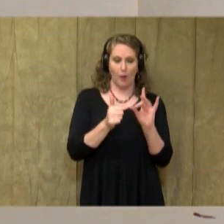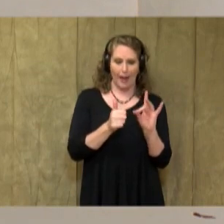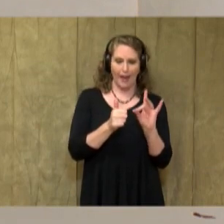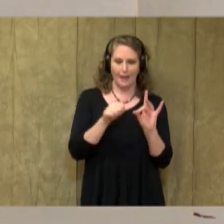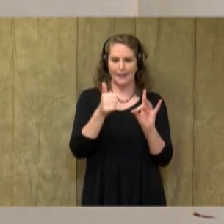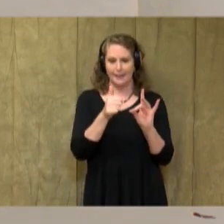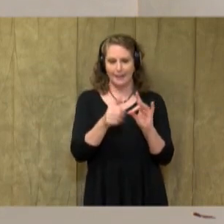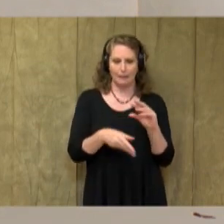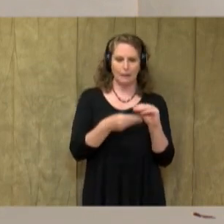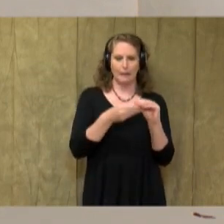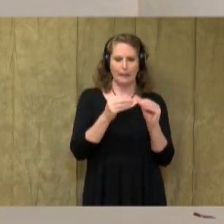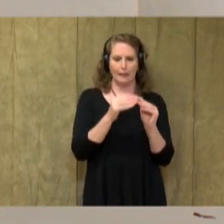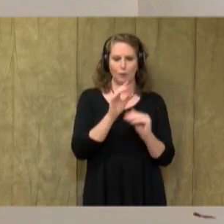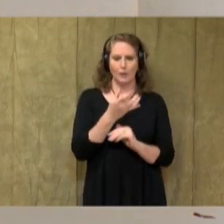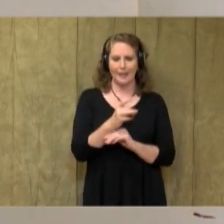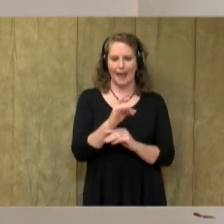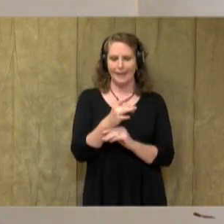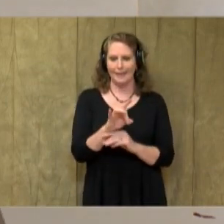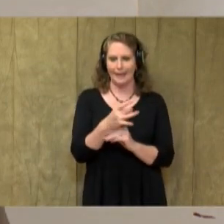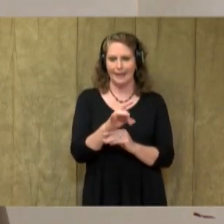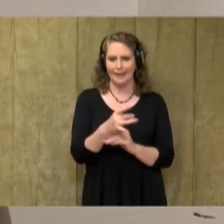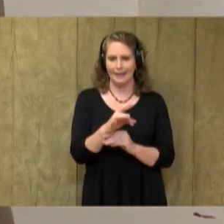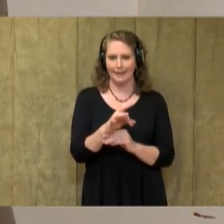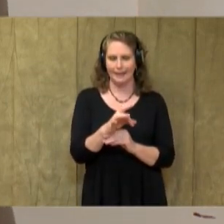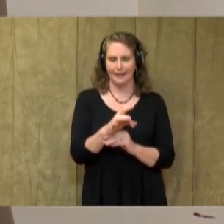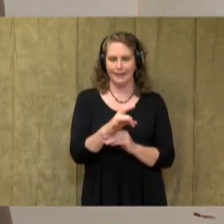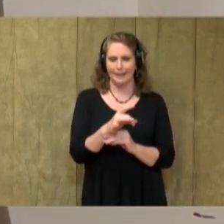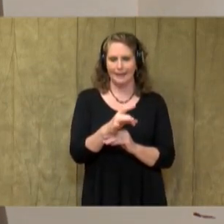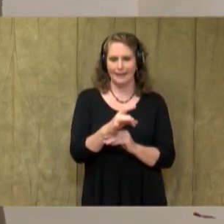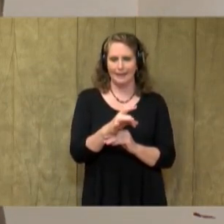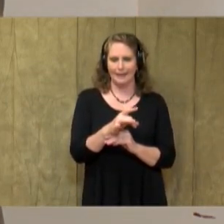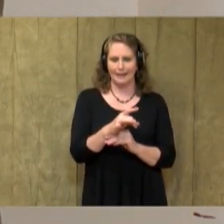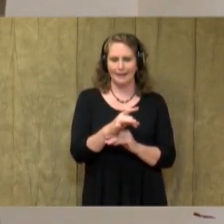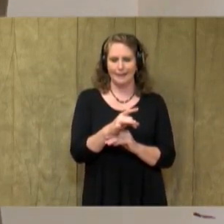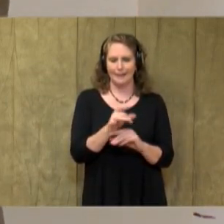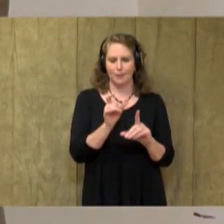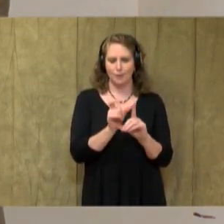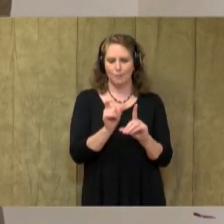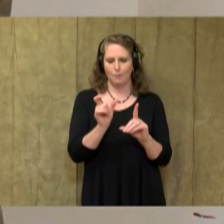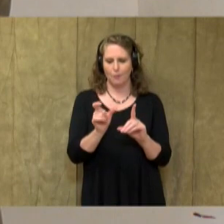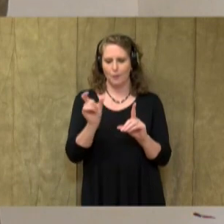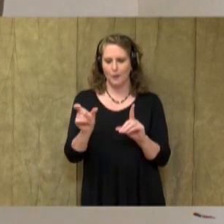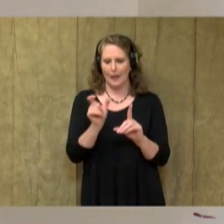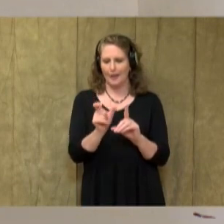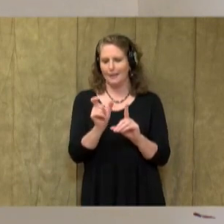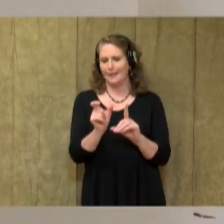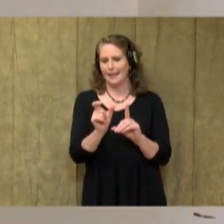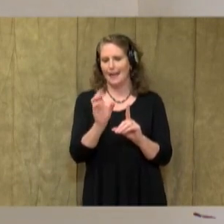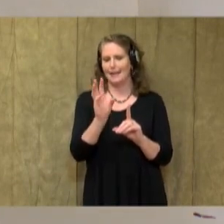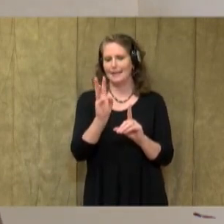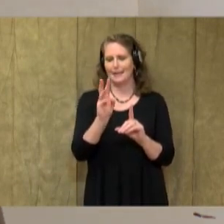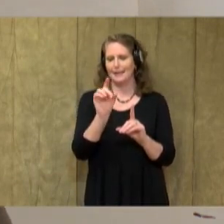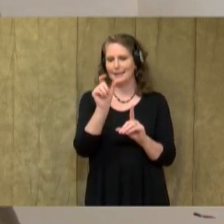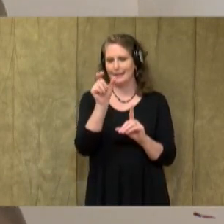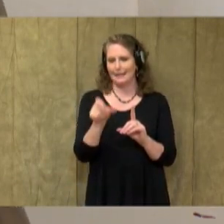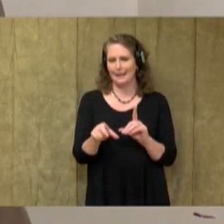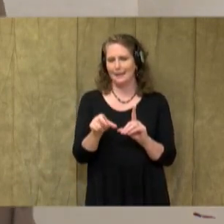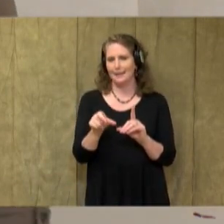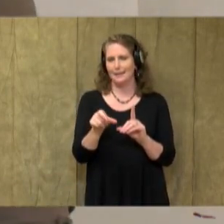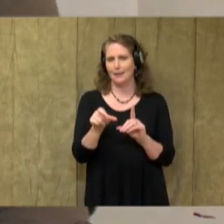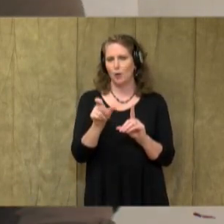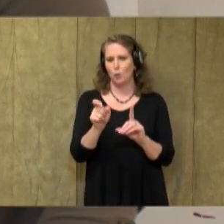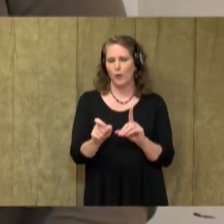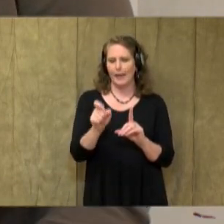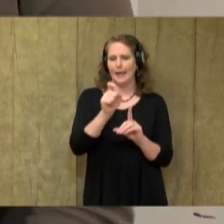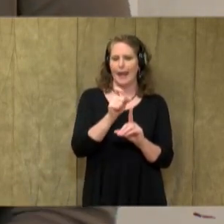So we broke that 10 apart. We took a 10 and then we broke it apart and we made it have 18 ones. So let's think about that